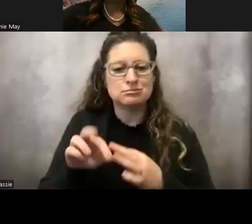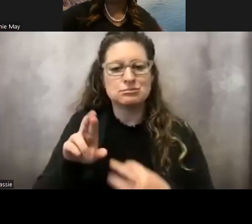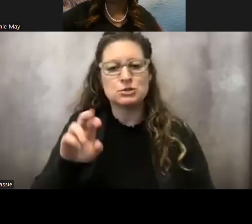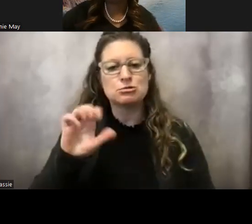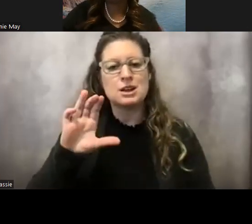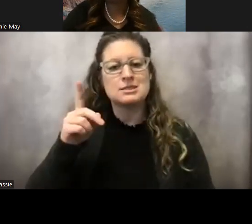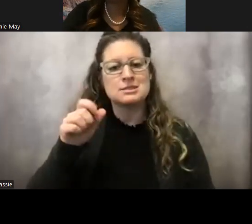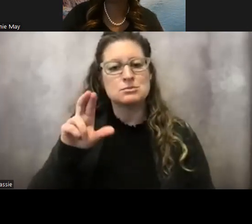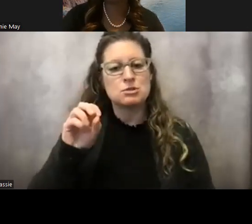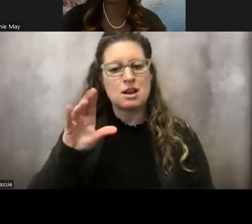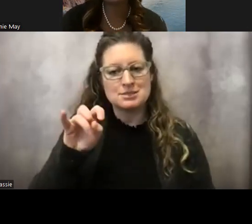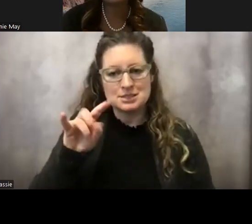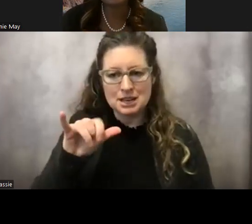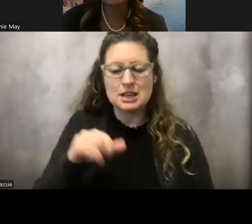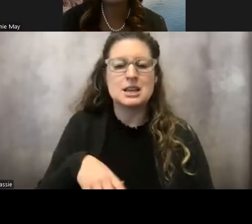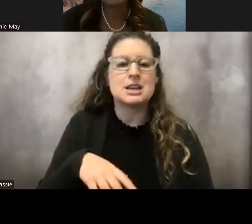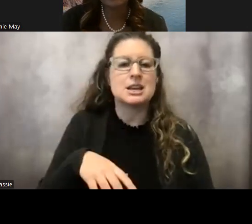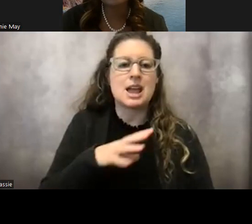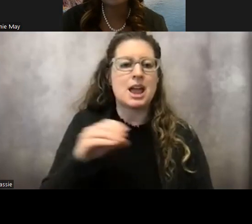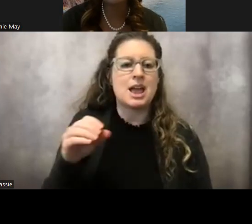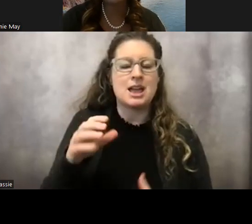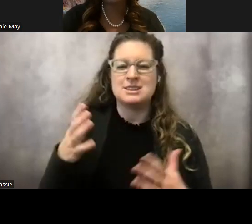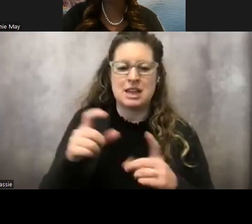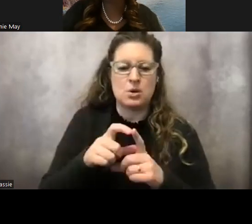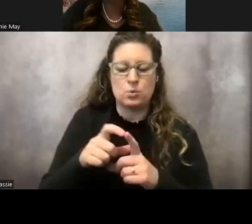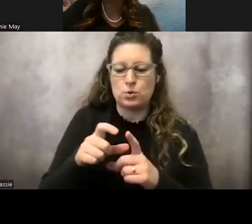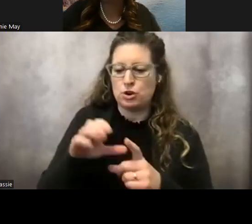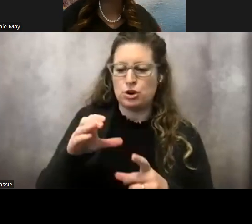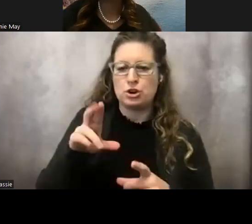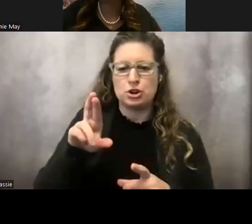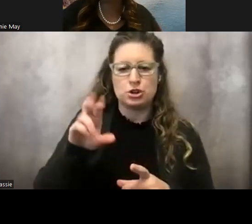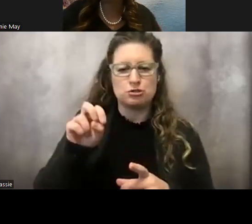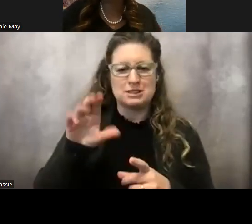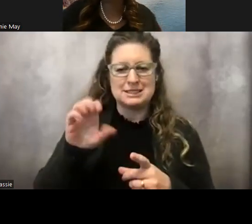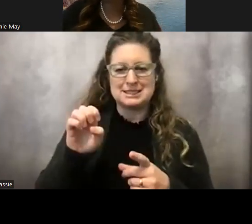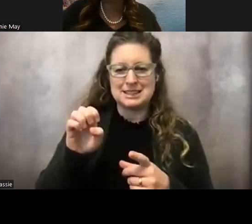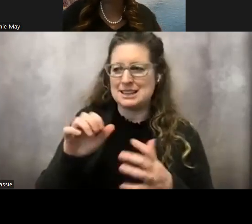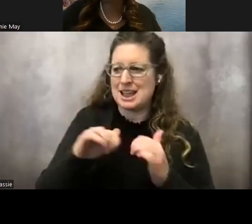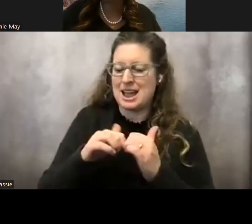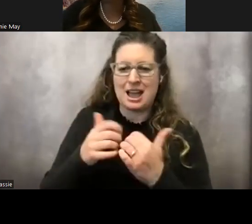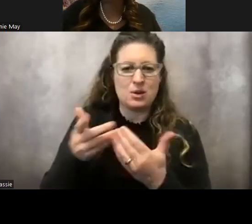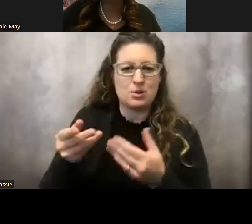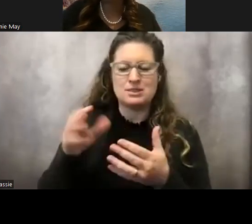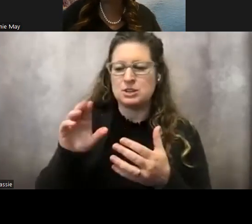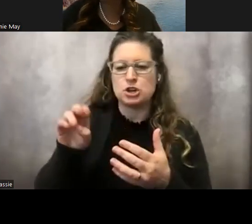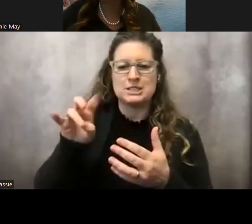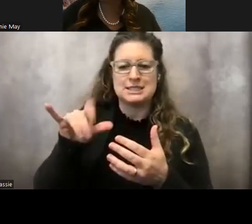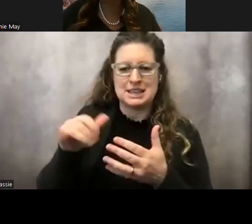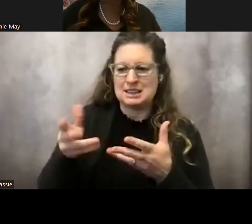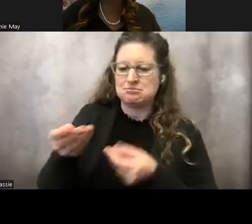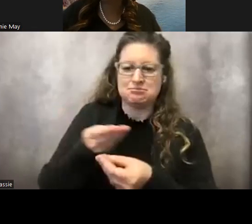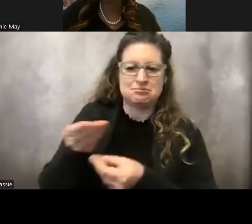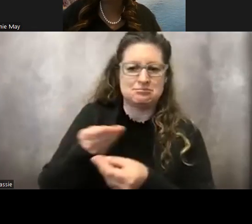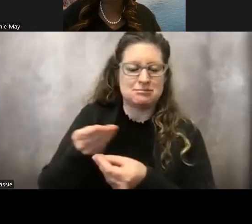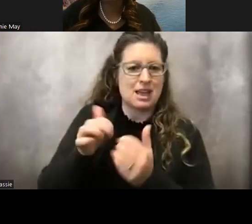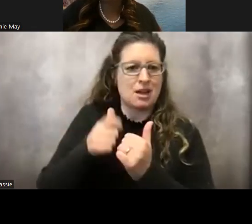like I said, currency. I love that. So we are at the end of